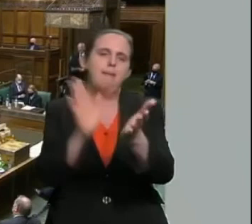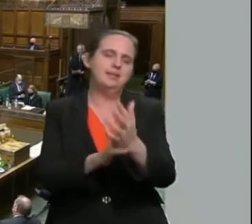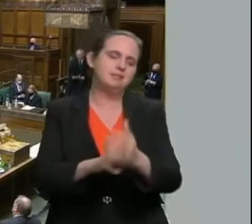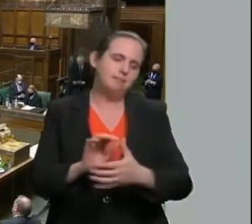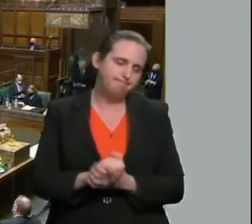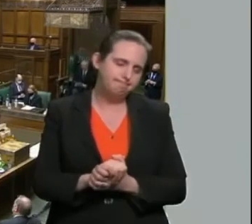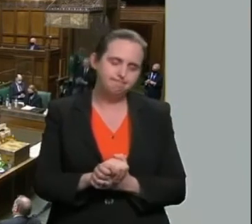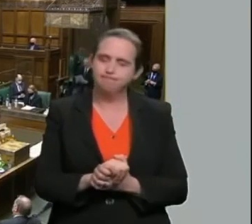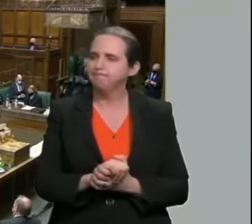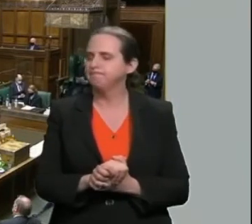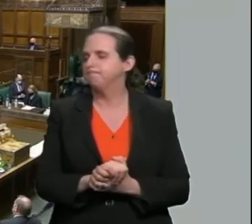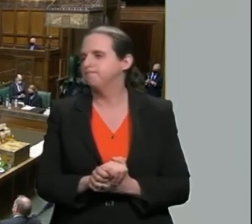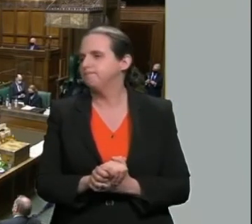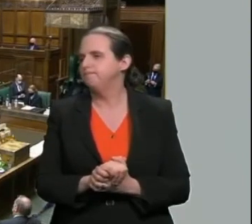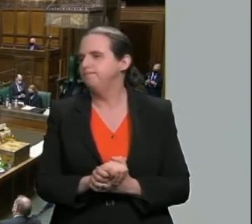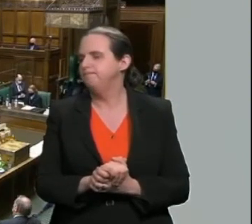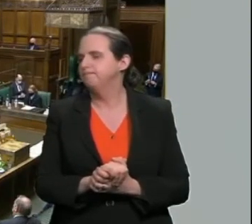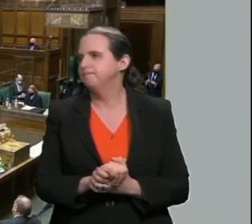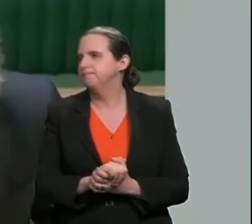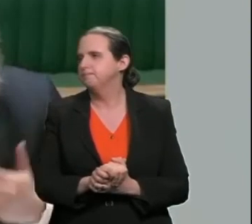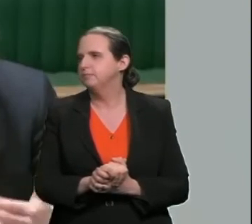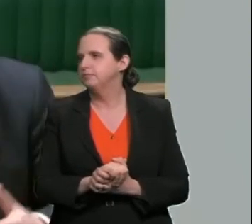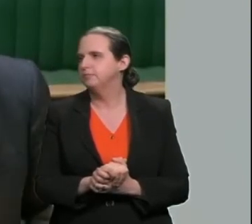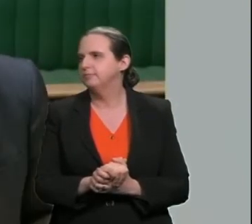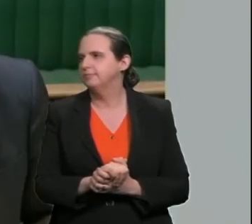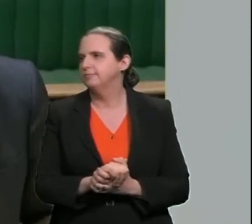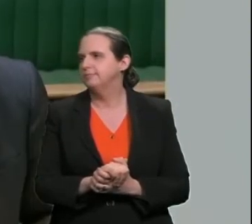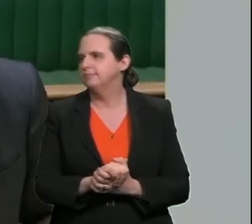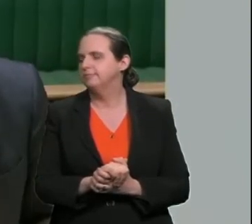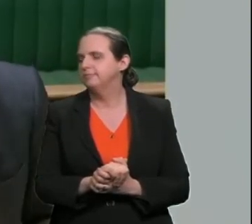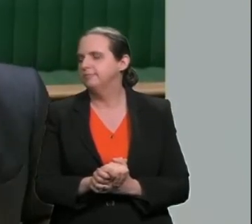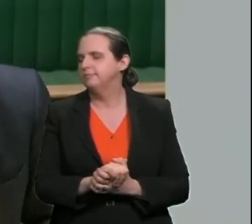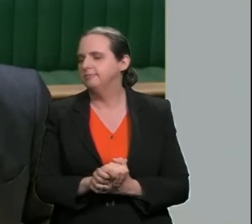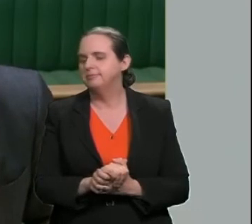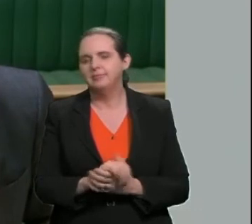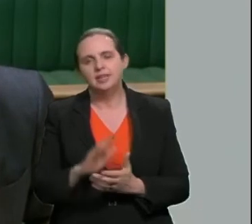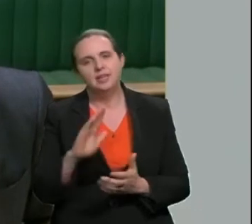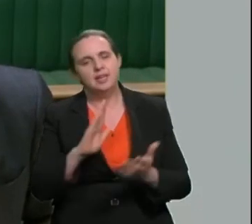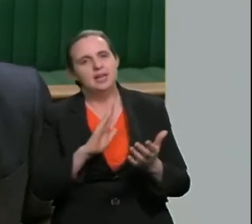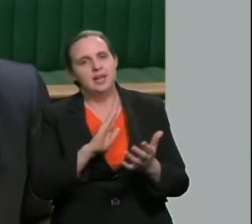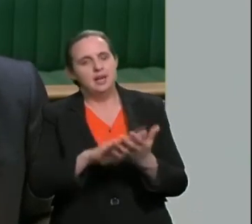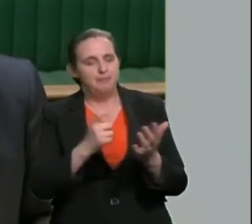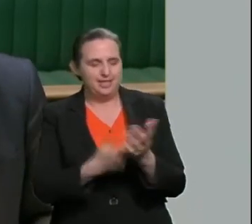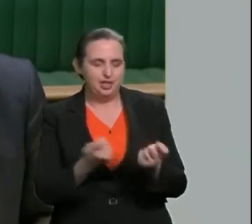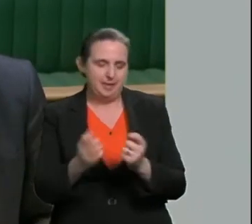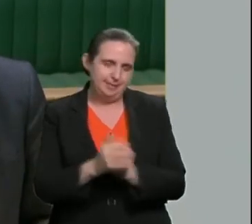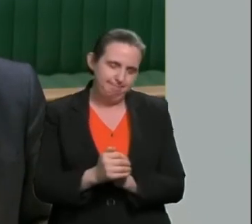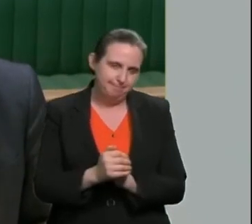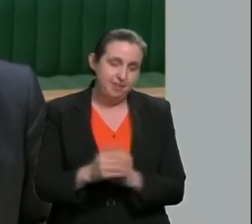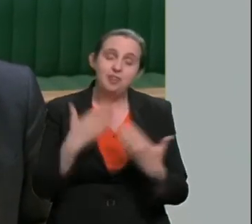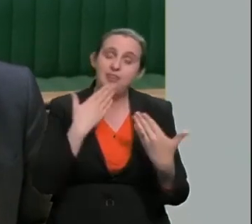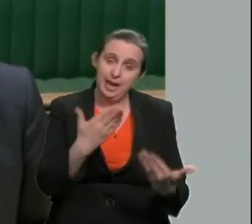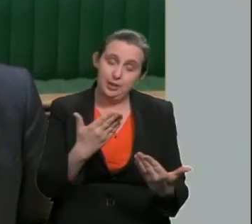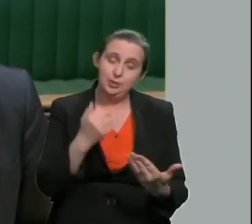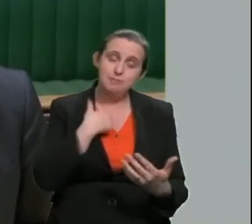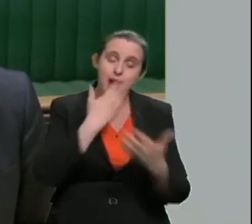Minister. Mr. Speaker, I thank my right honourable friend, who is a great advocate of Somerset and committed to